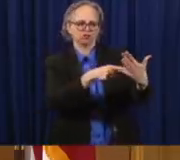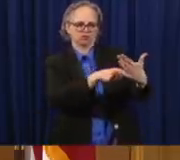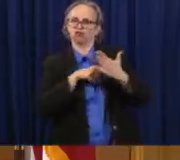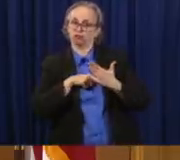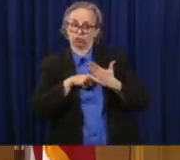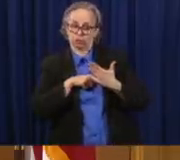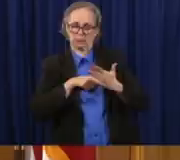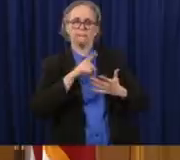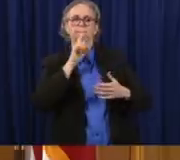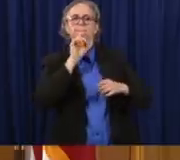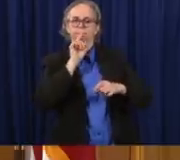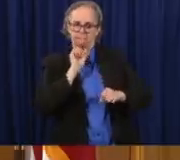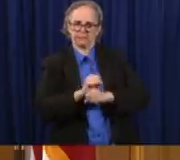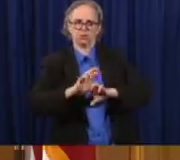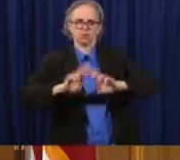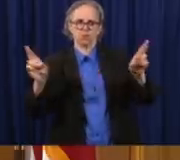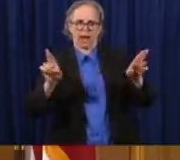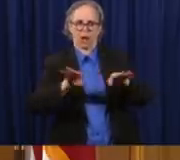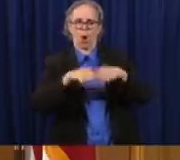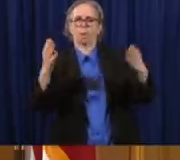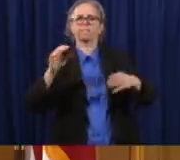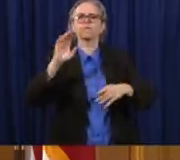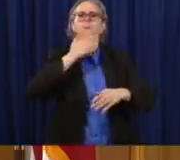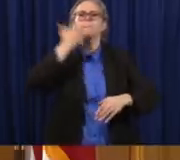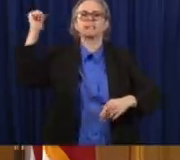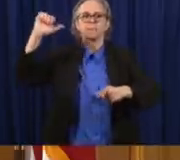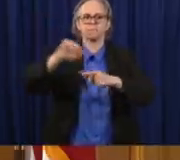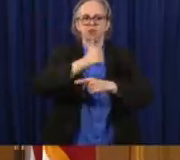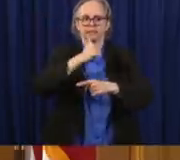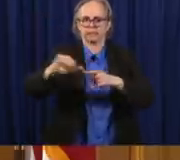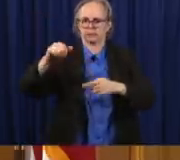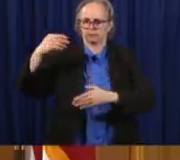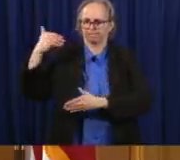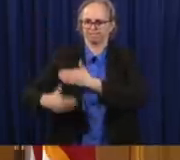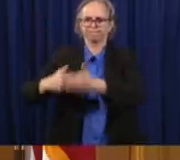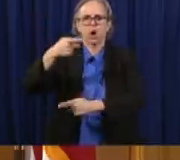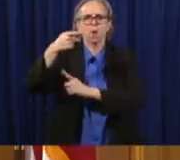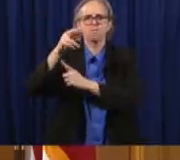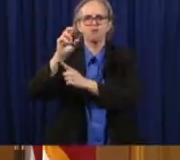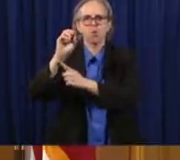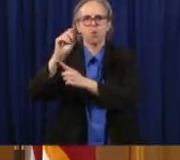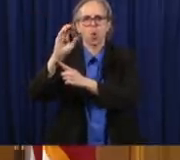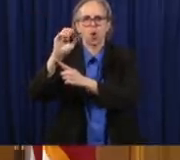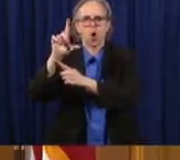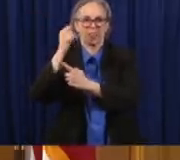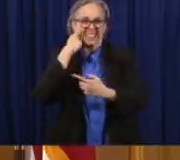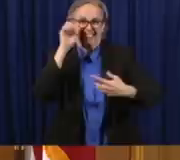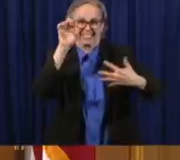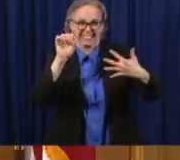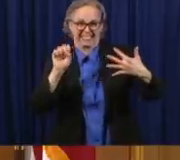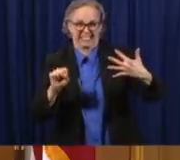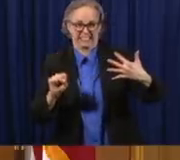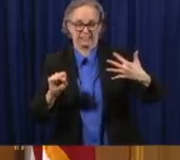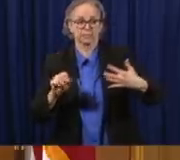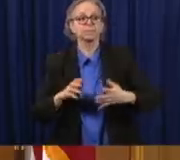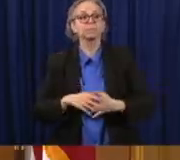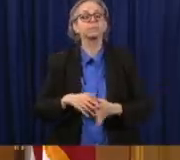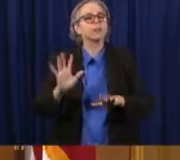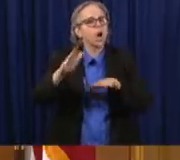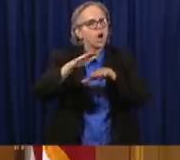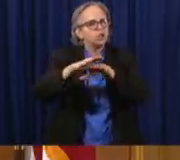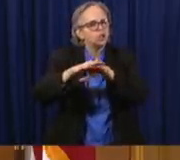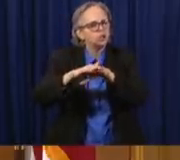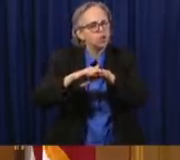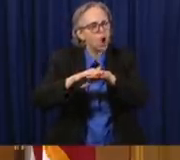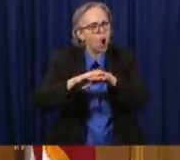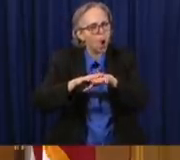things. We'll start with some companies that, and this will be phased in because we got to measure how we're